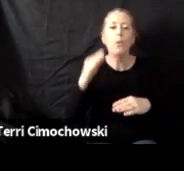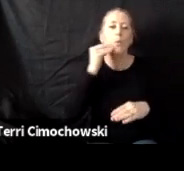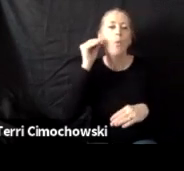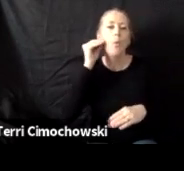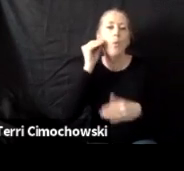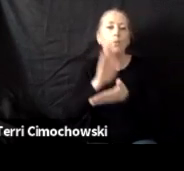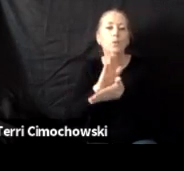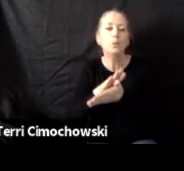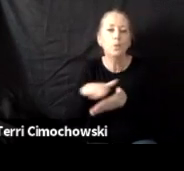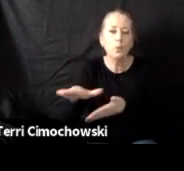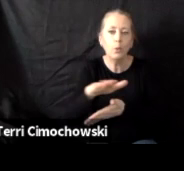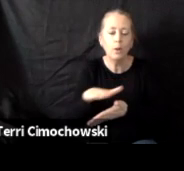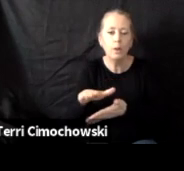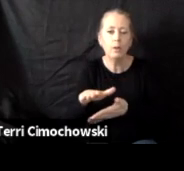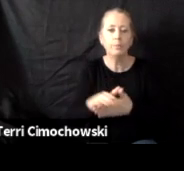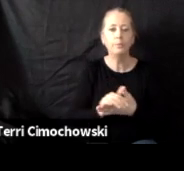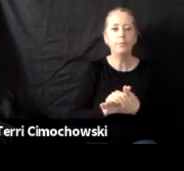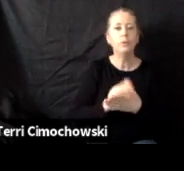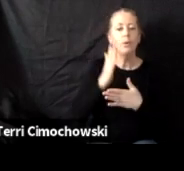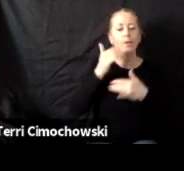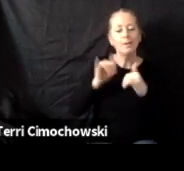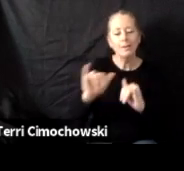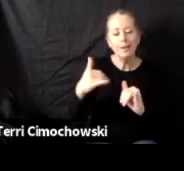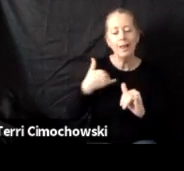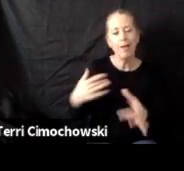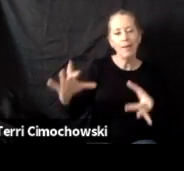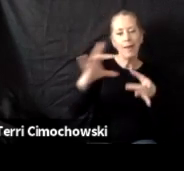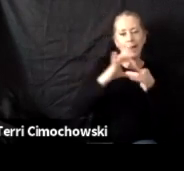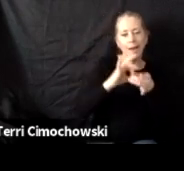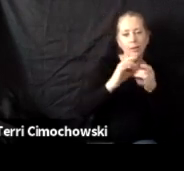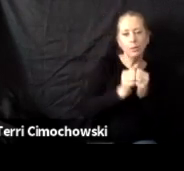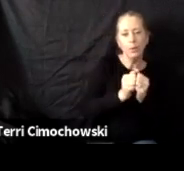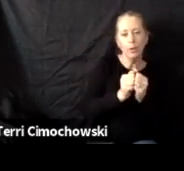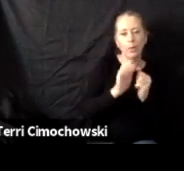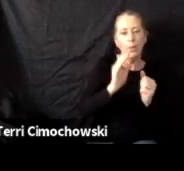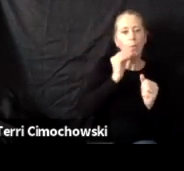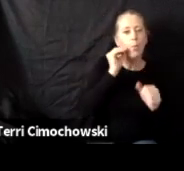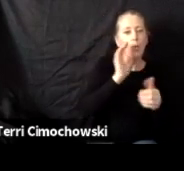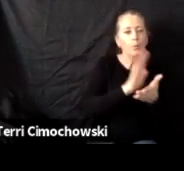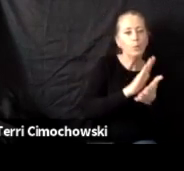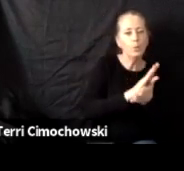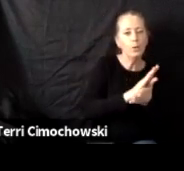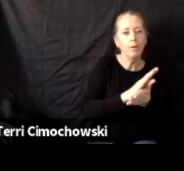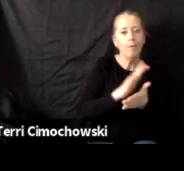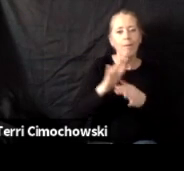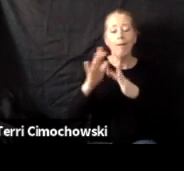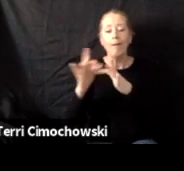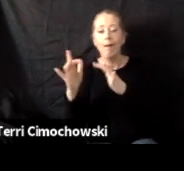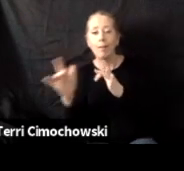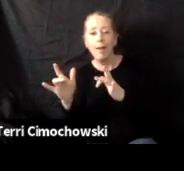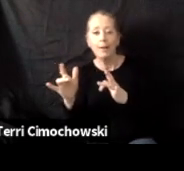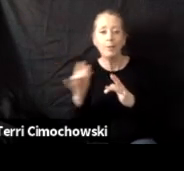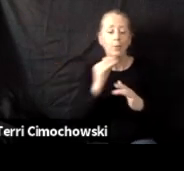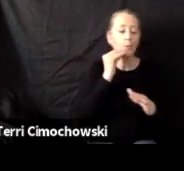still a thread of connection with their attendance area school, even when they're in 196 Online through those